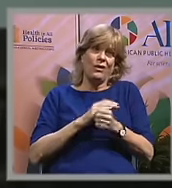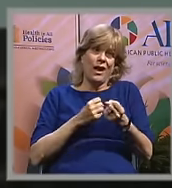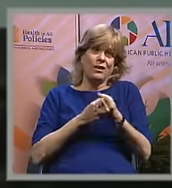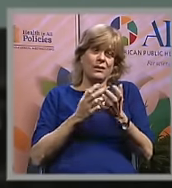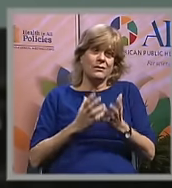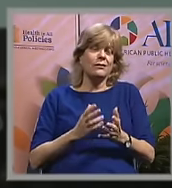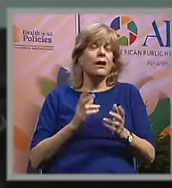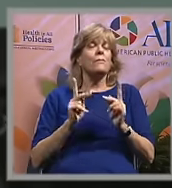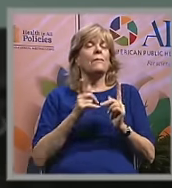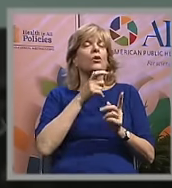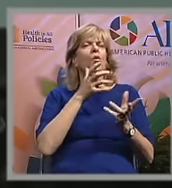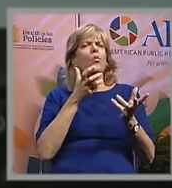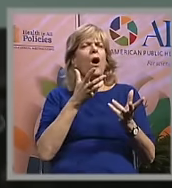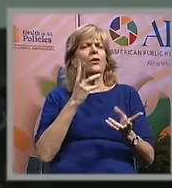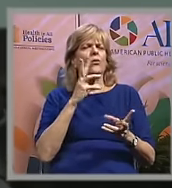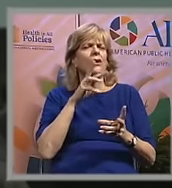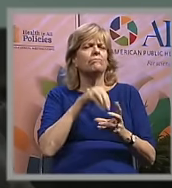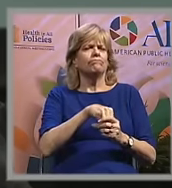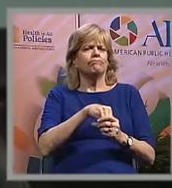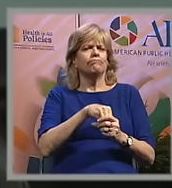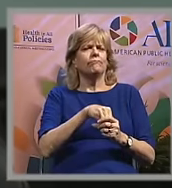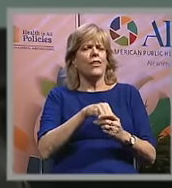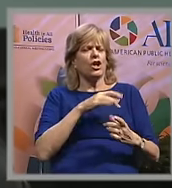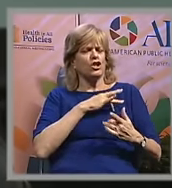want to integrate a concern for health into that,